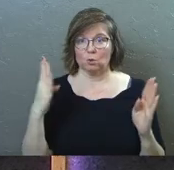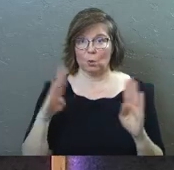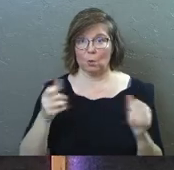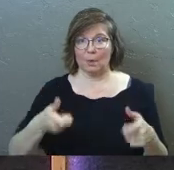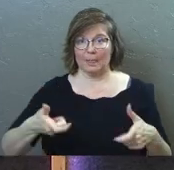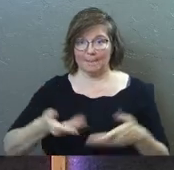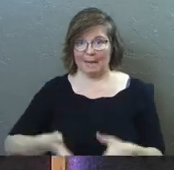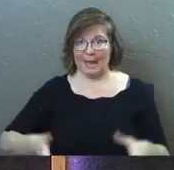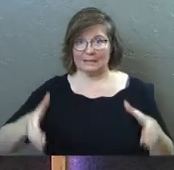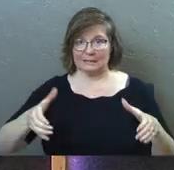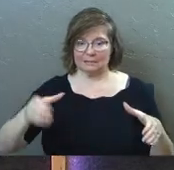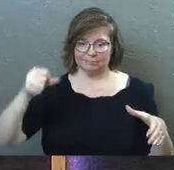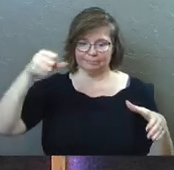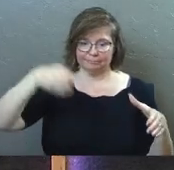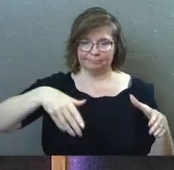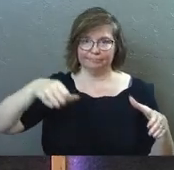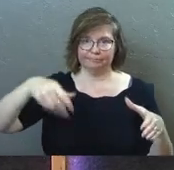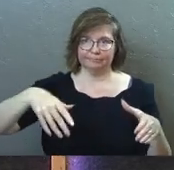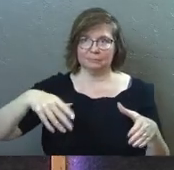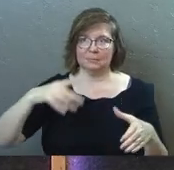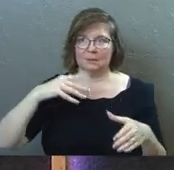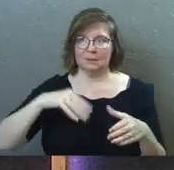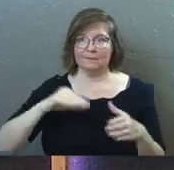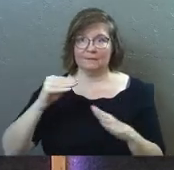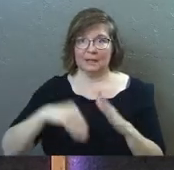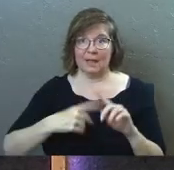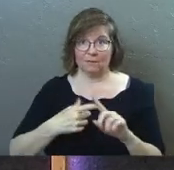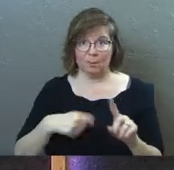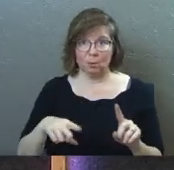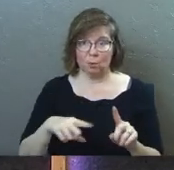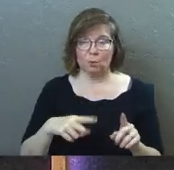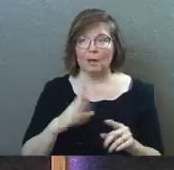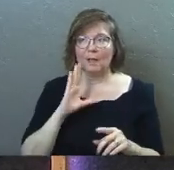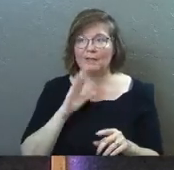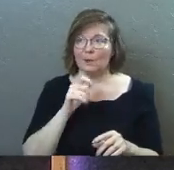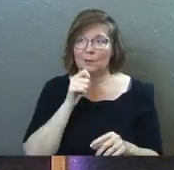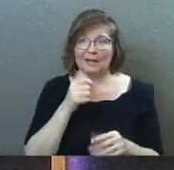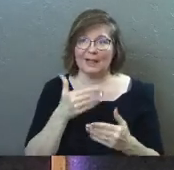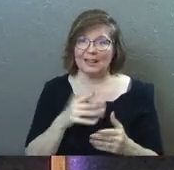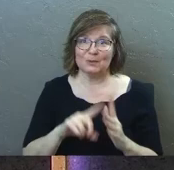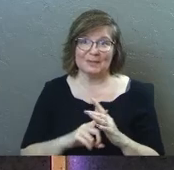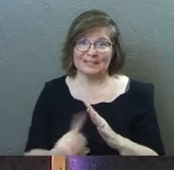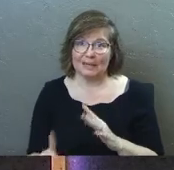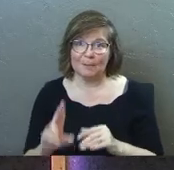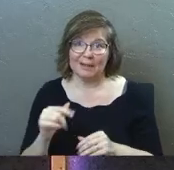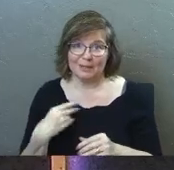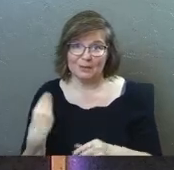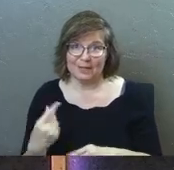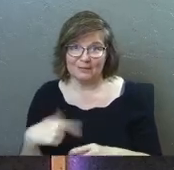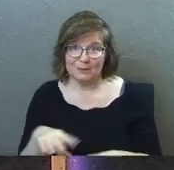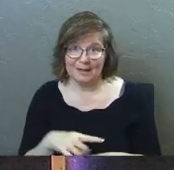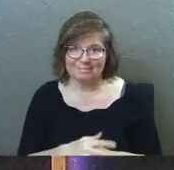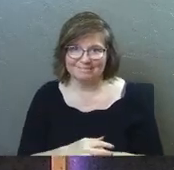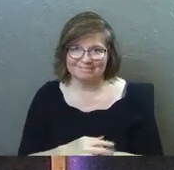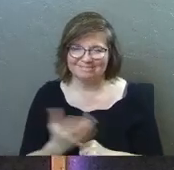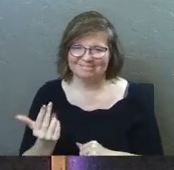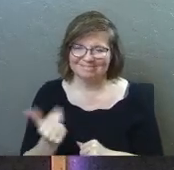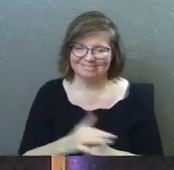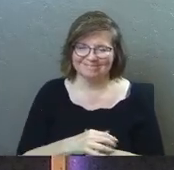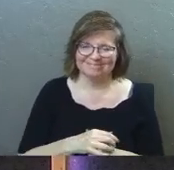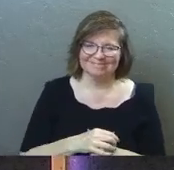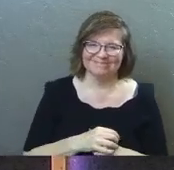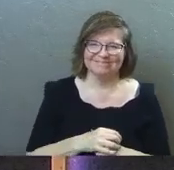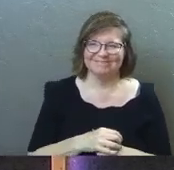with baskets to take these inserts filled out from you, and they will not let you escape unless you give this to them.